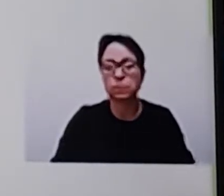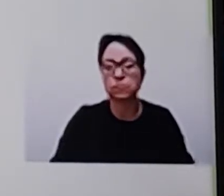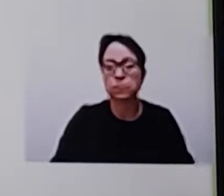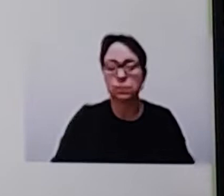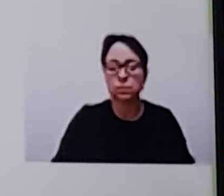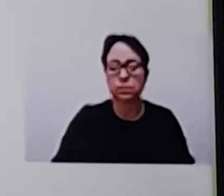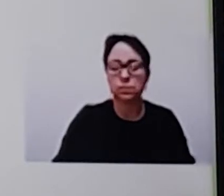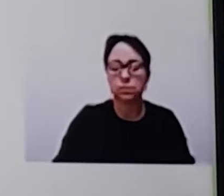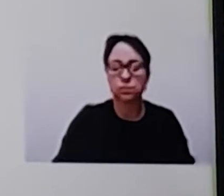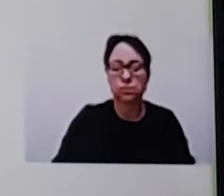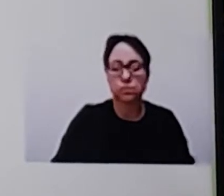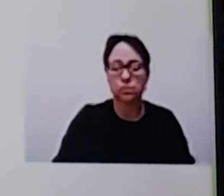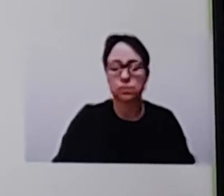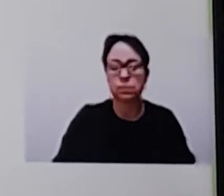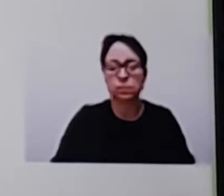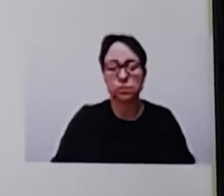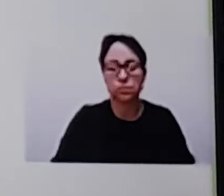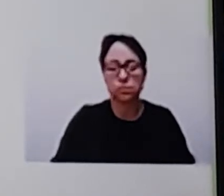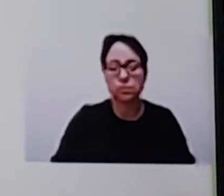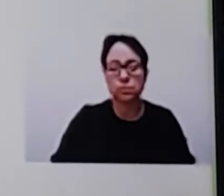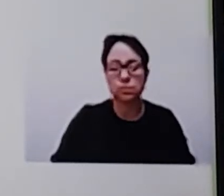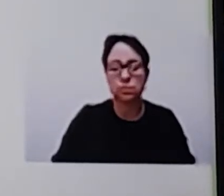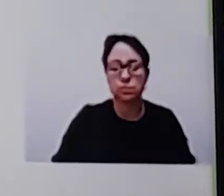being called to the doctor.